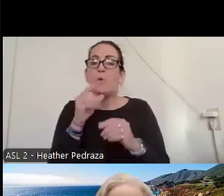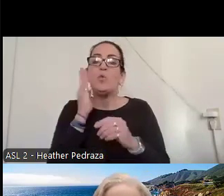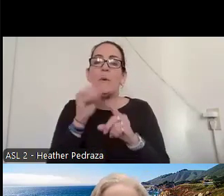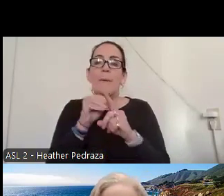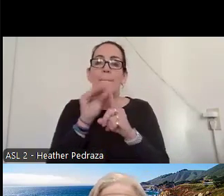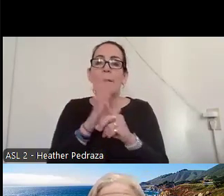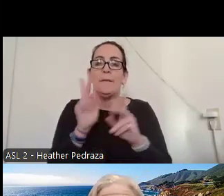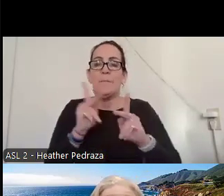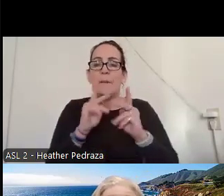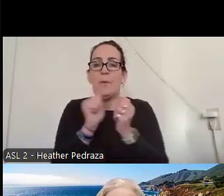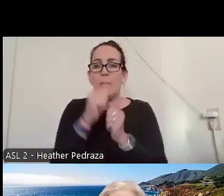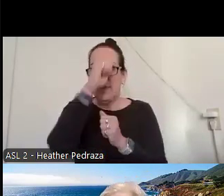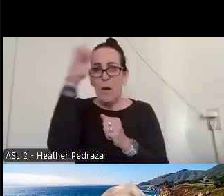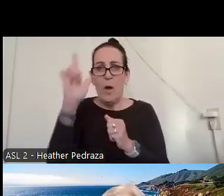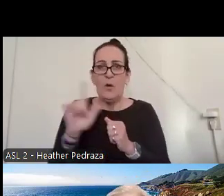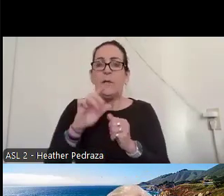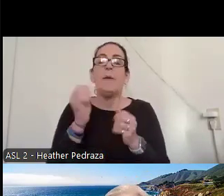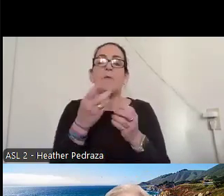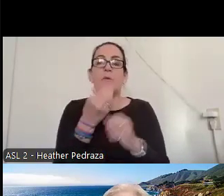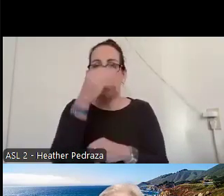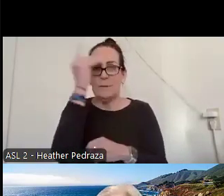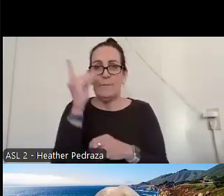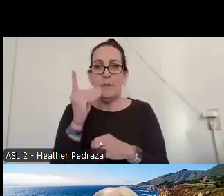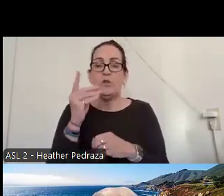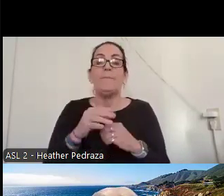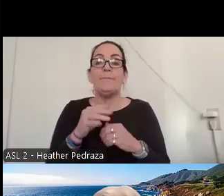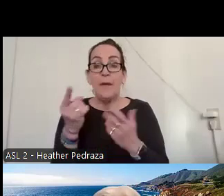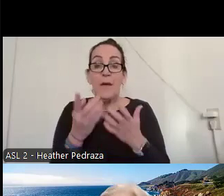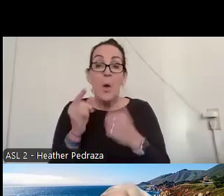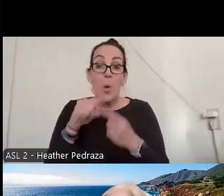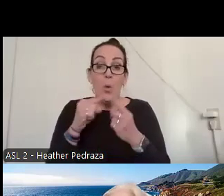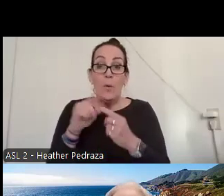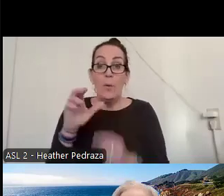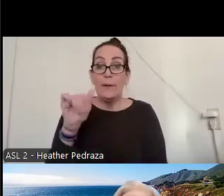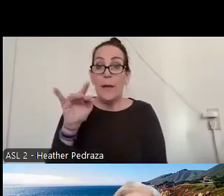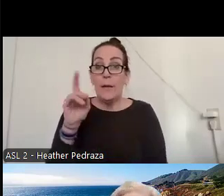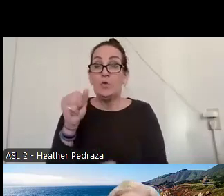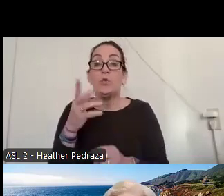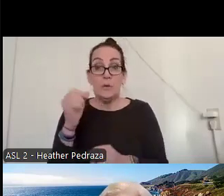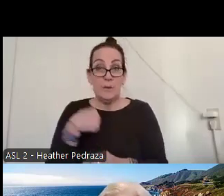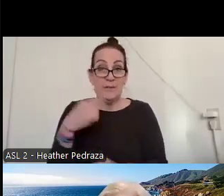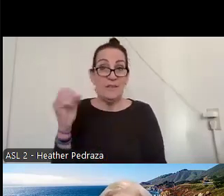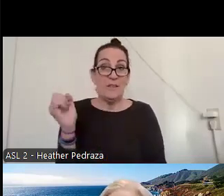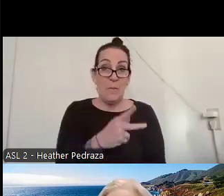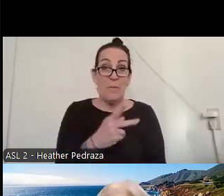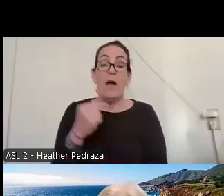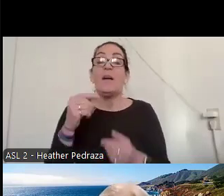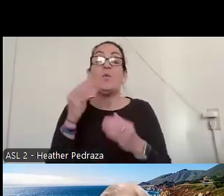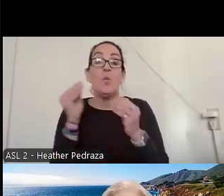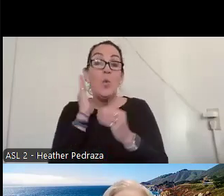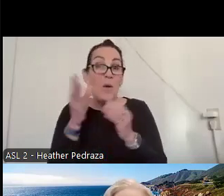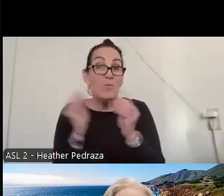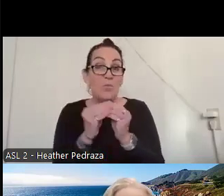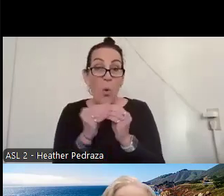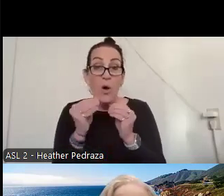Alzheimer's and dementia. So when Andrew and I come back at the next meeting, there's going to be a lot more that we're going to be talking about, but there are a few things